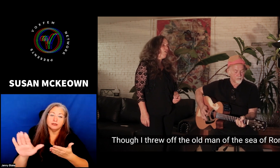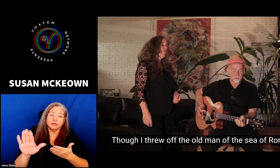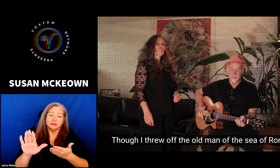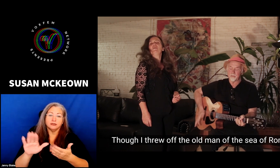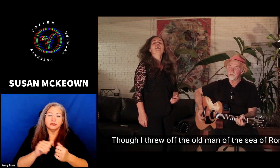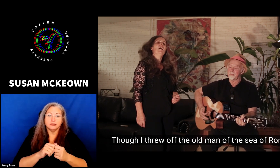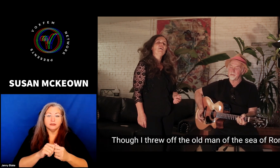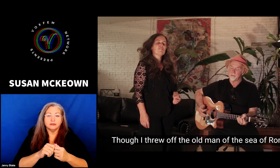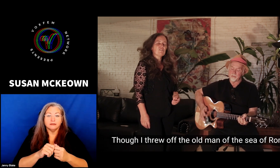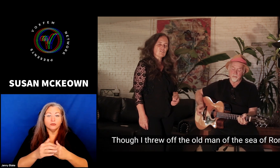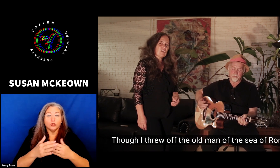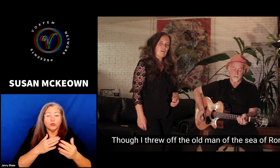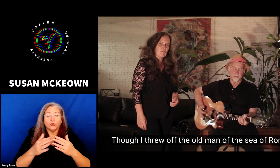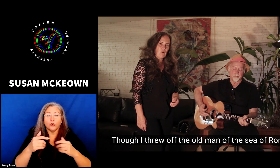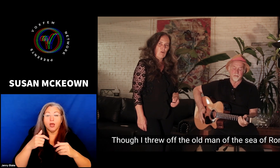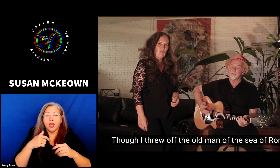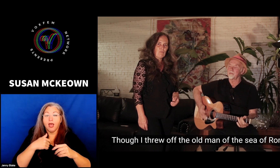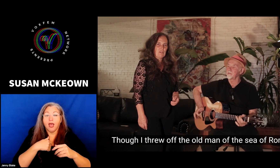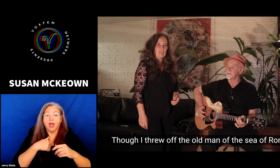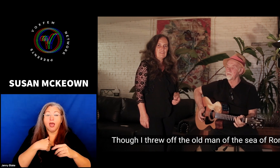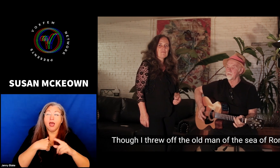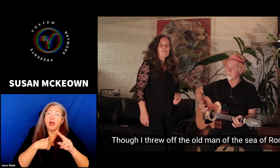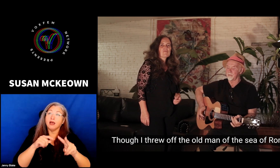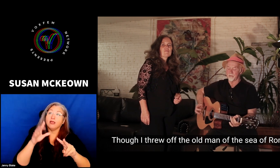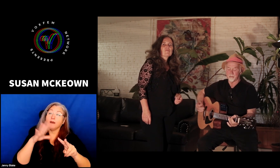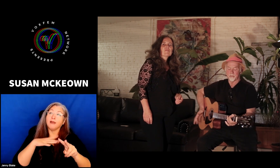the old man of the sea of Rome,